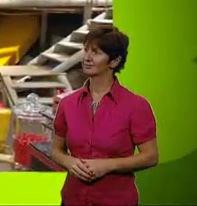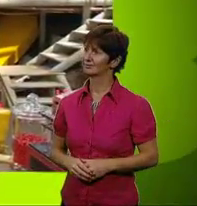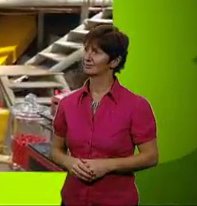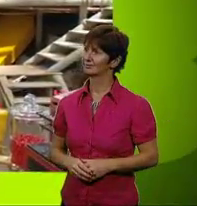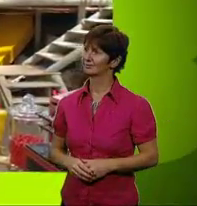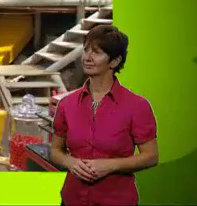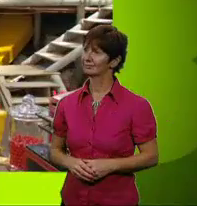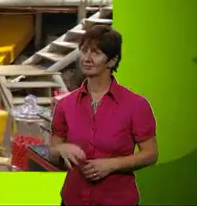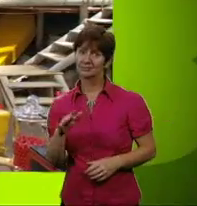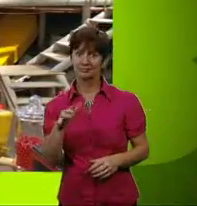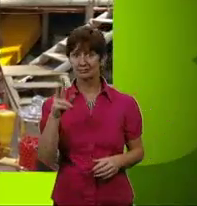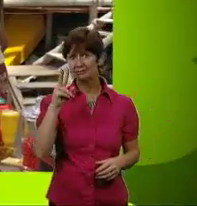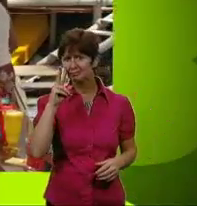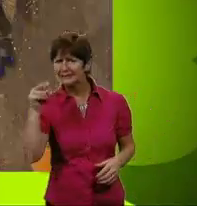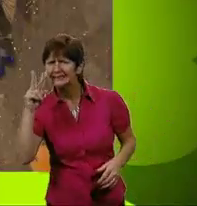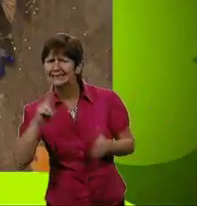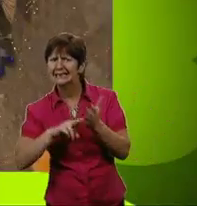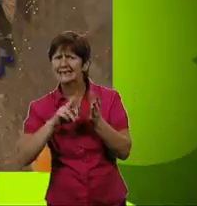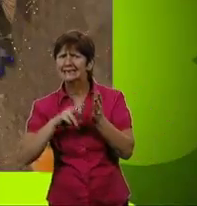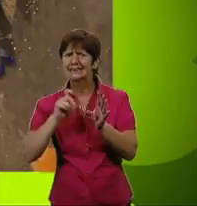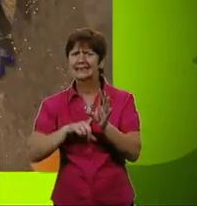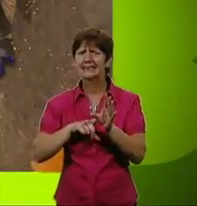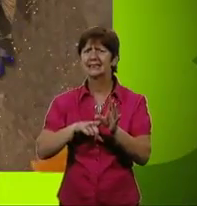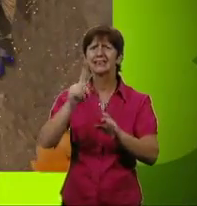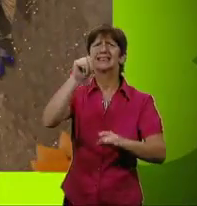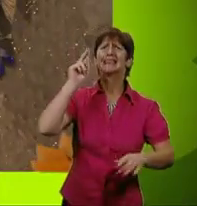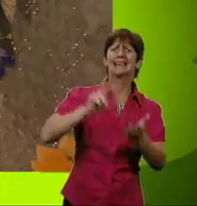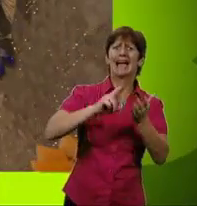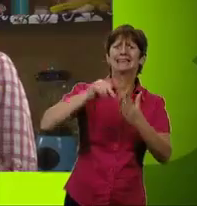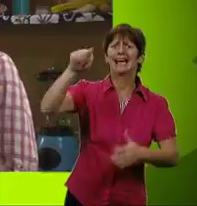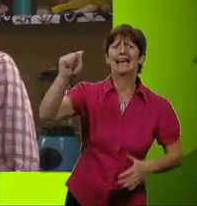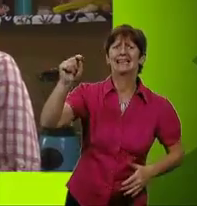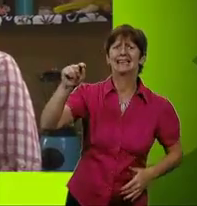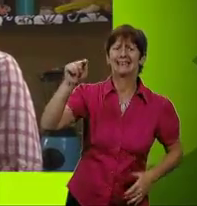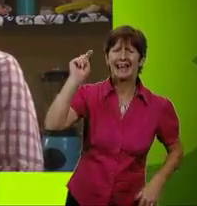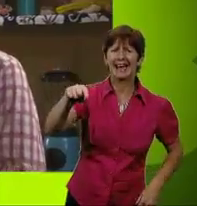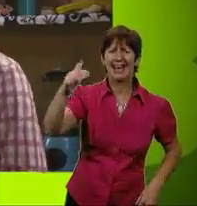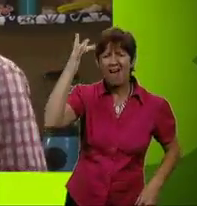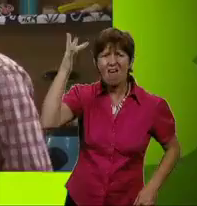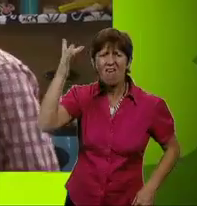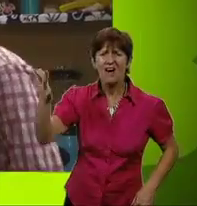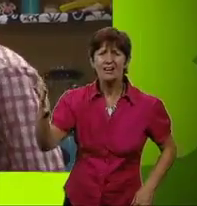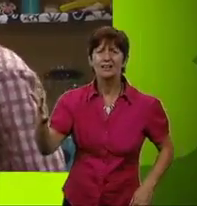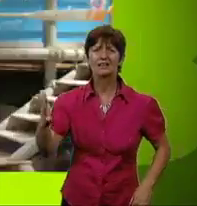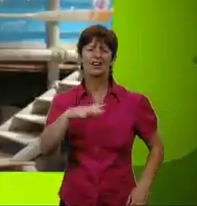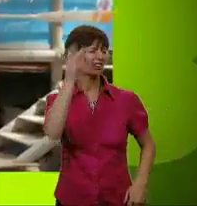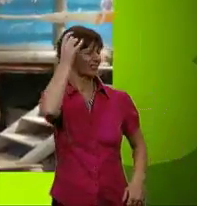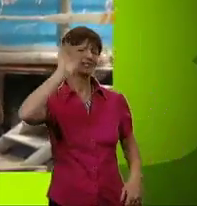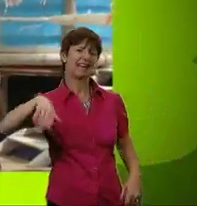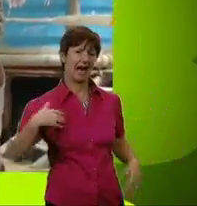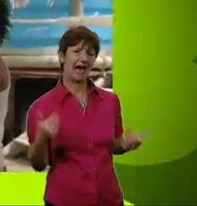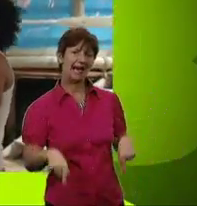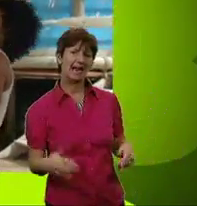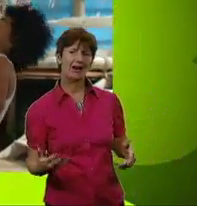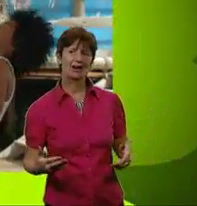Did you, see where Nancy went? She's behind you, go-brain. Forget about her. I'm here now.